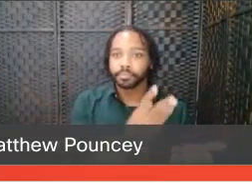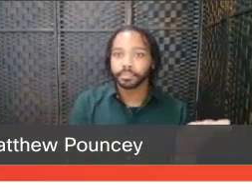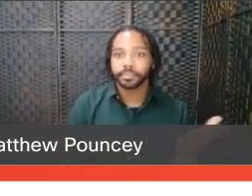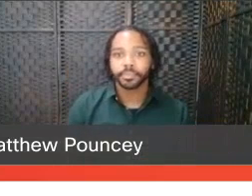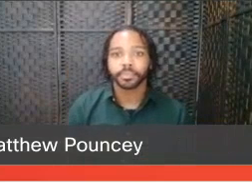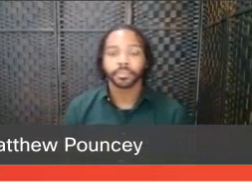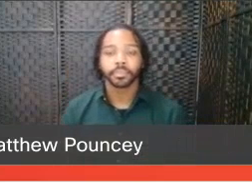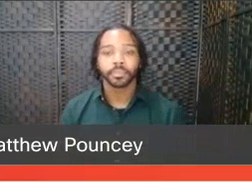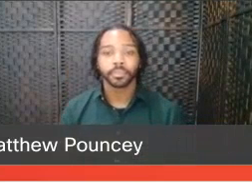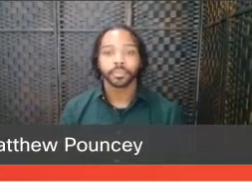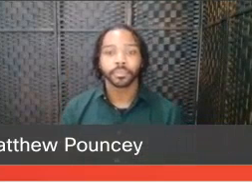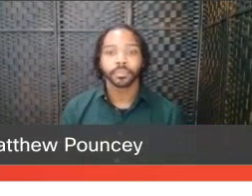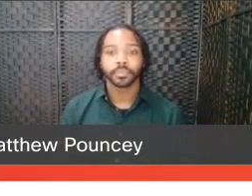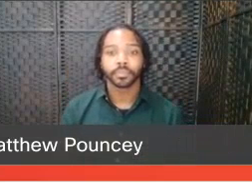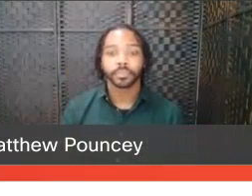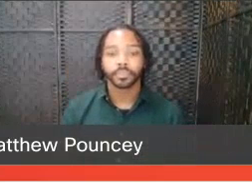death.